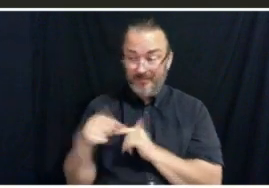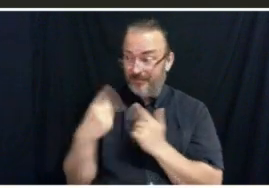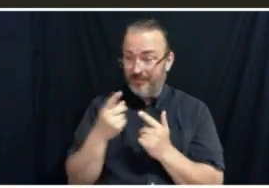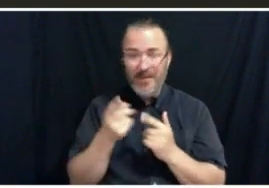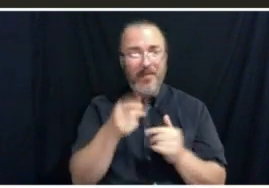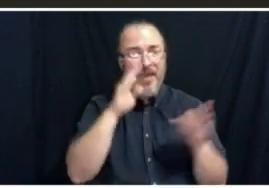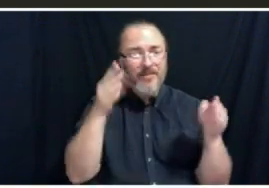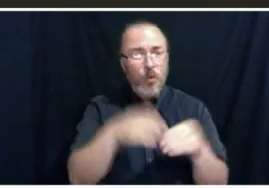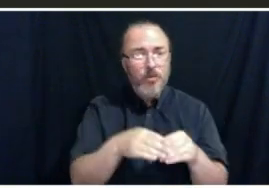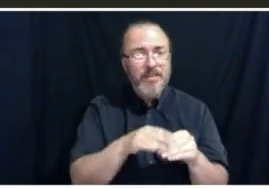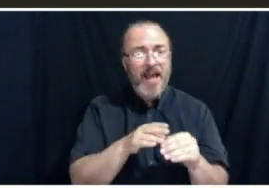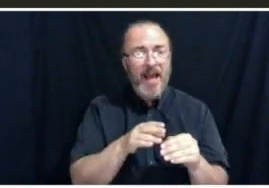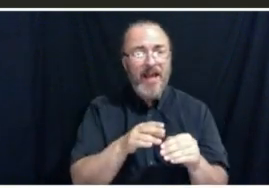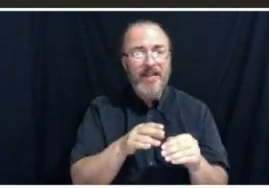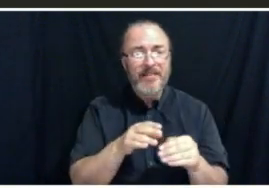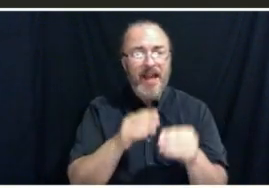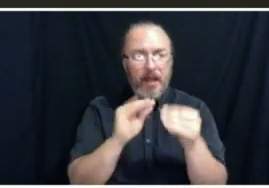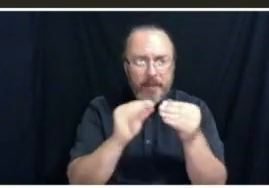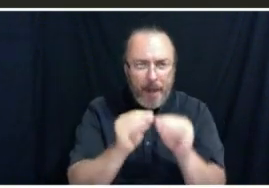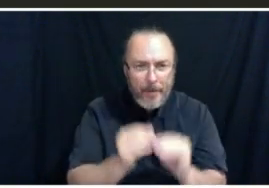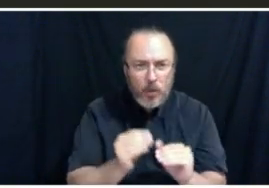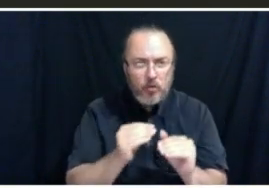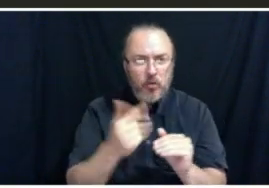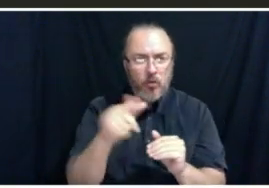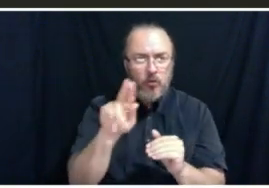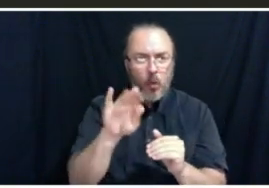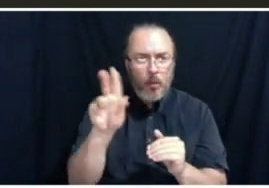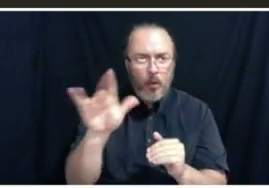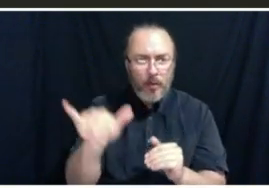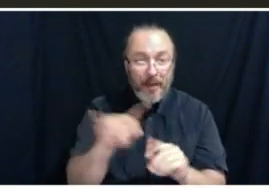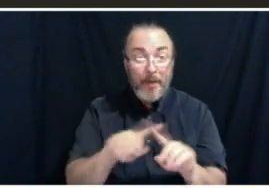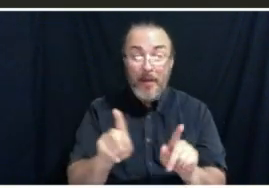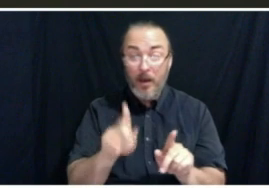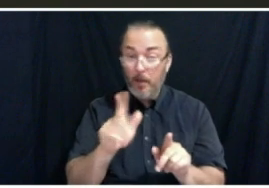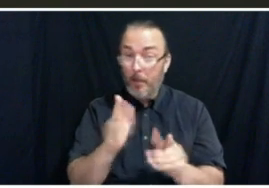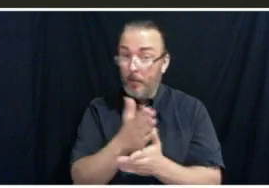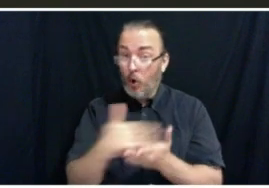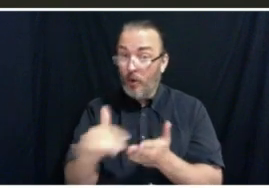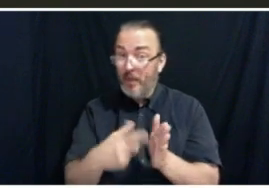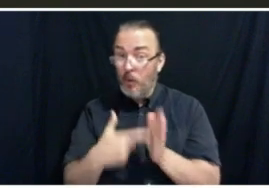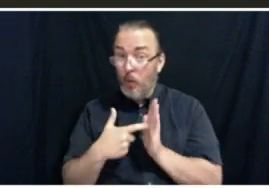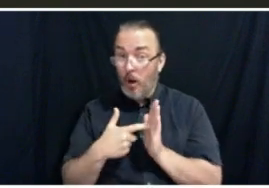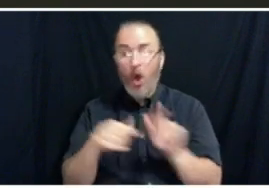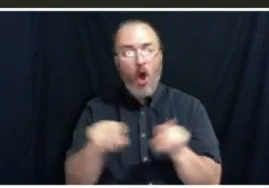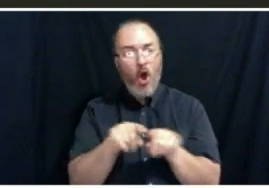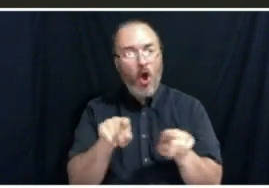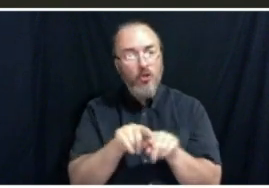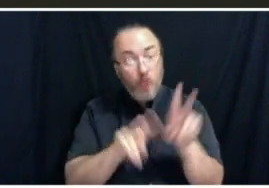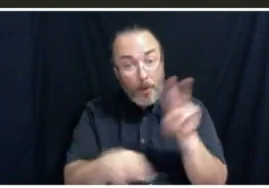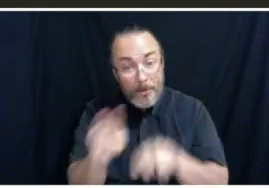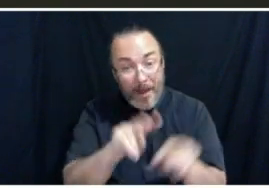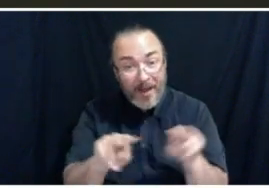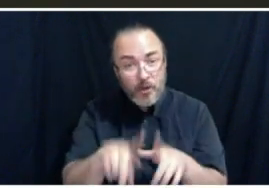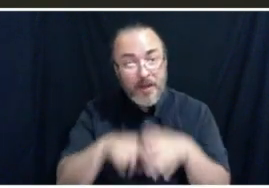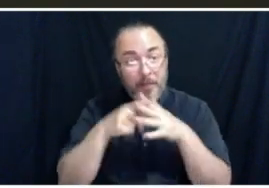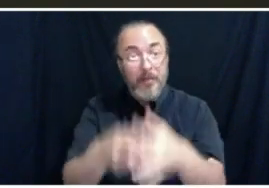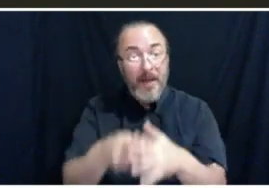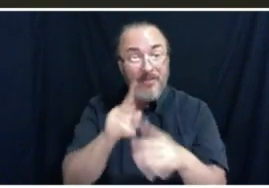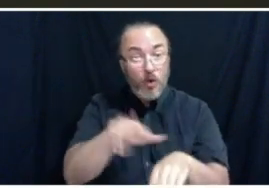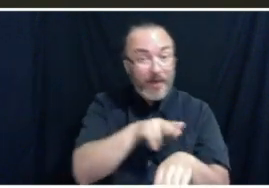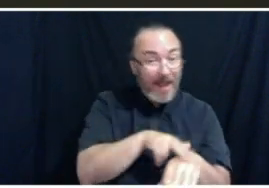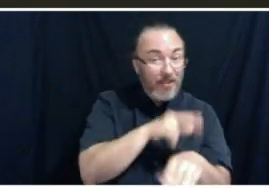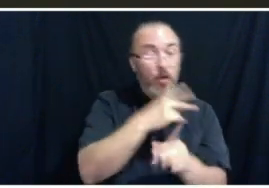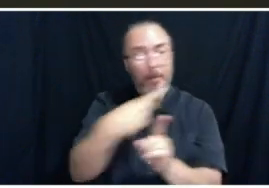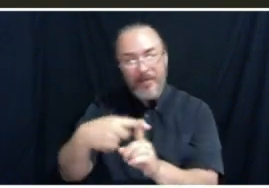global quantitative indicators. But its twin mandate calls for it to also monitor the implementation of national and international strategies to